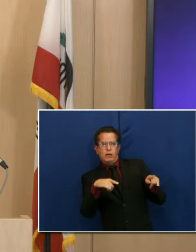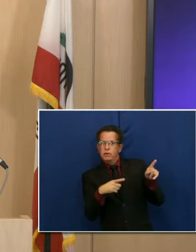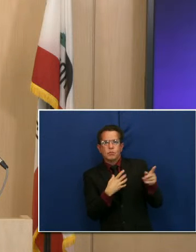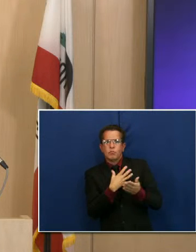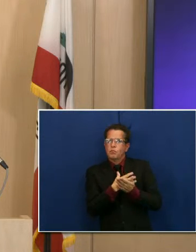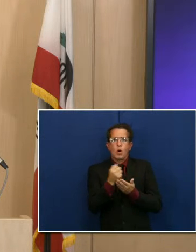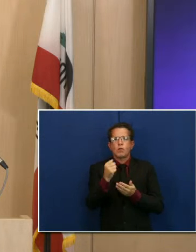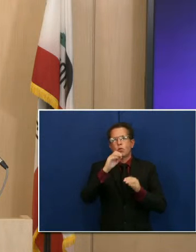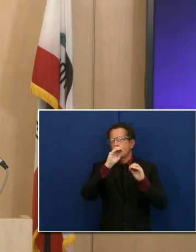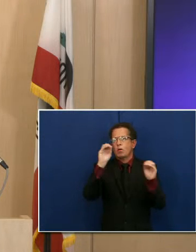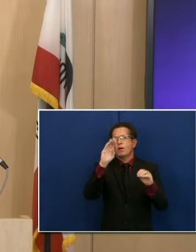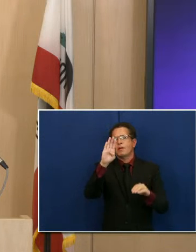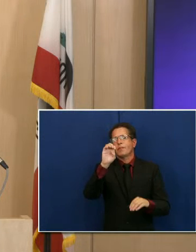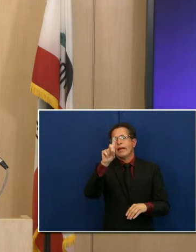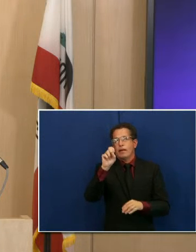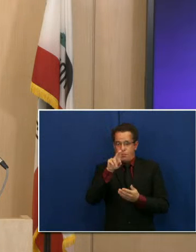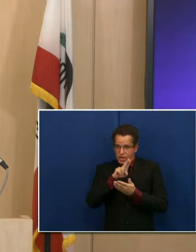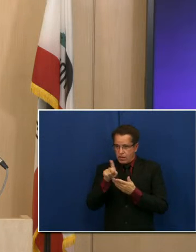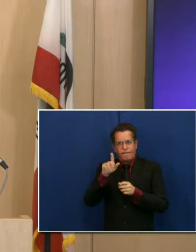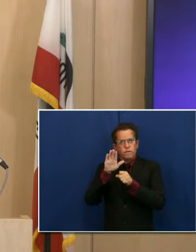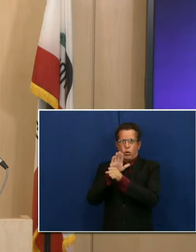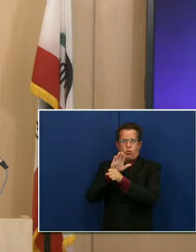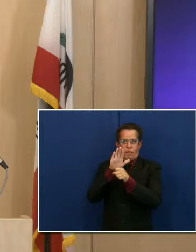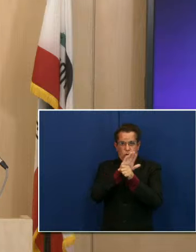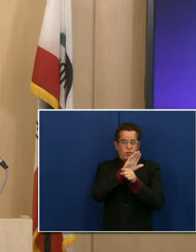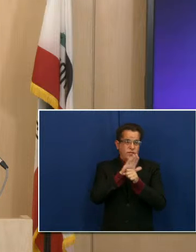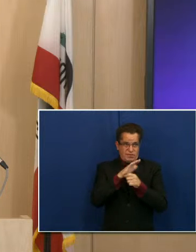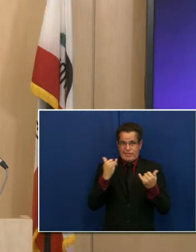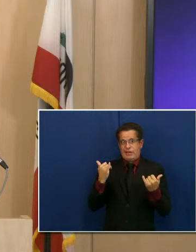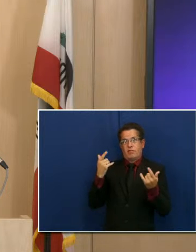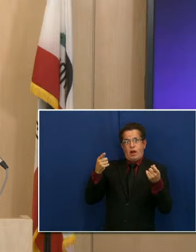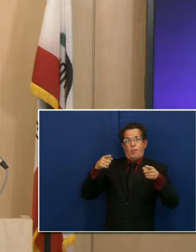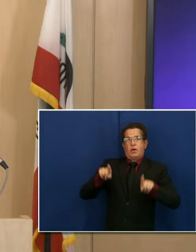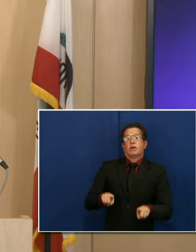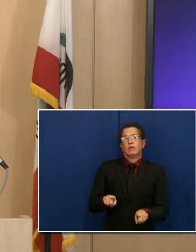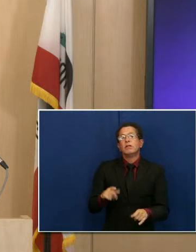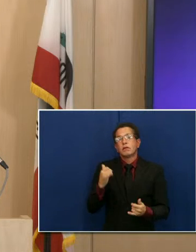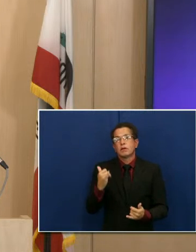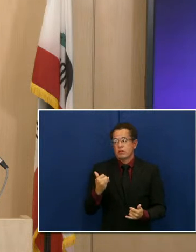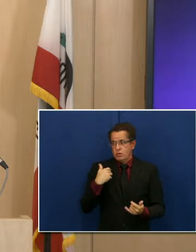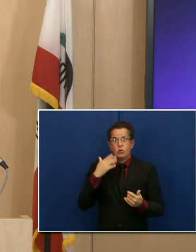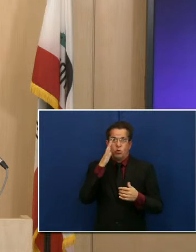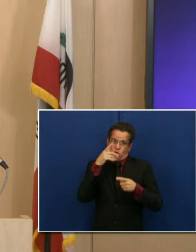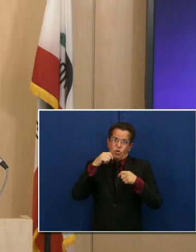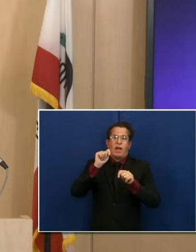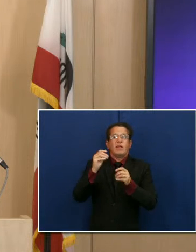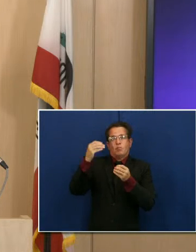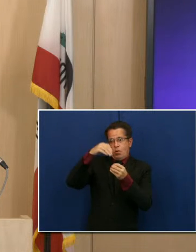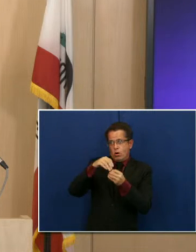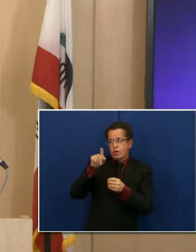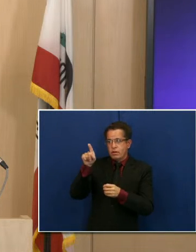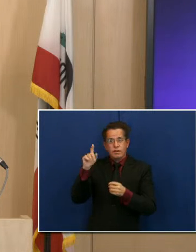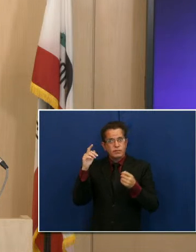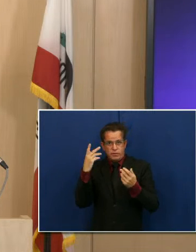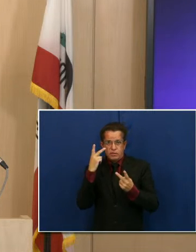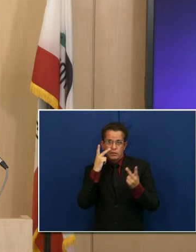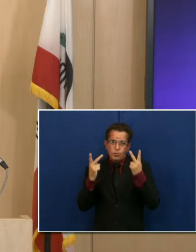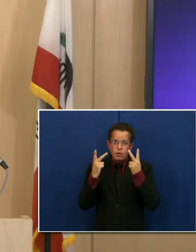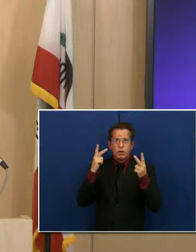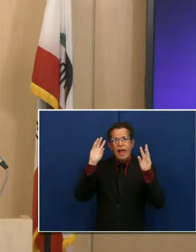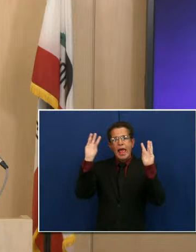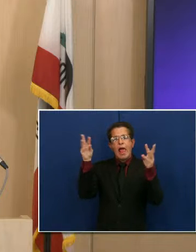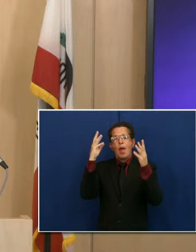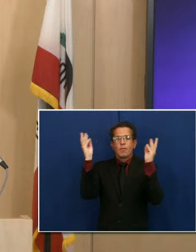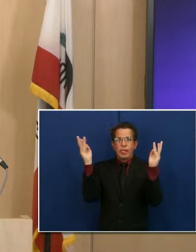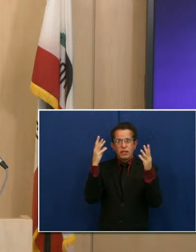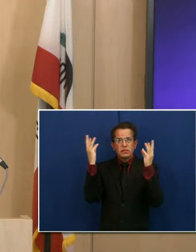space and out of beds. And we're going to continue to work to do everything we can. You see what's happening with hospitals, with ambulance diversions. You see them